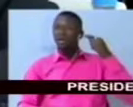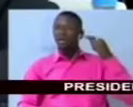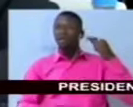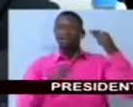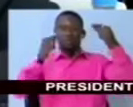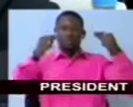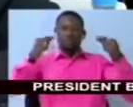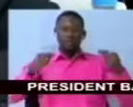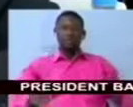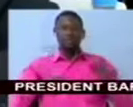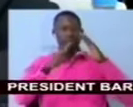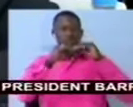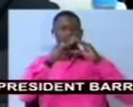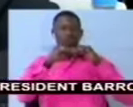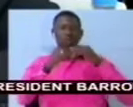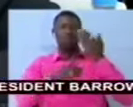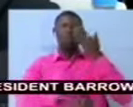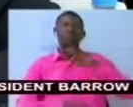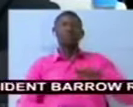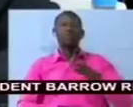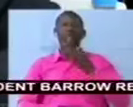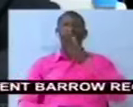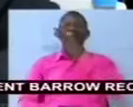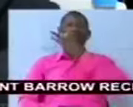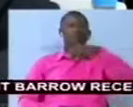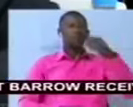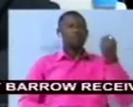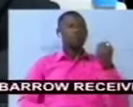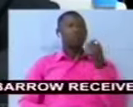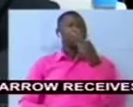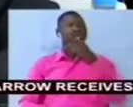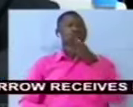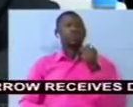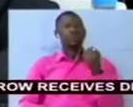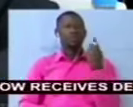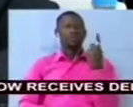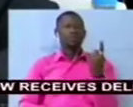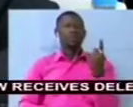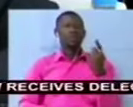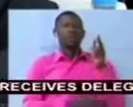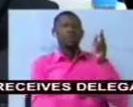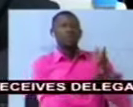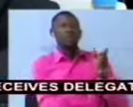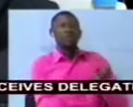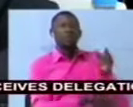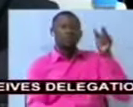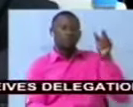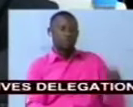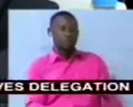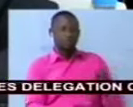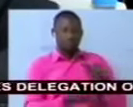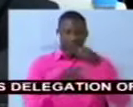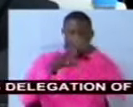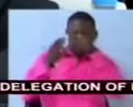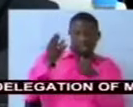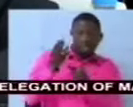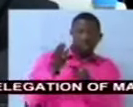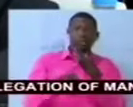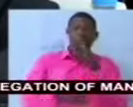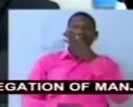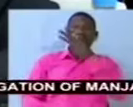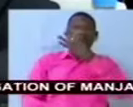from 321 witnesses. Of these, 251 were